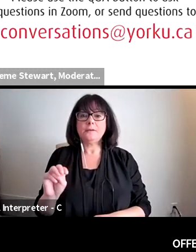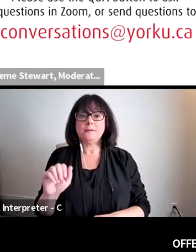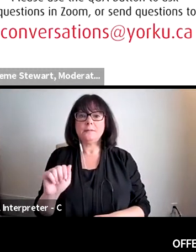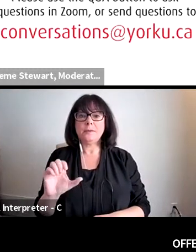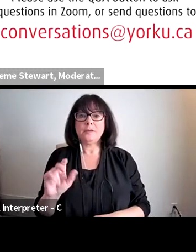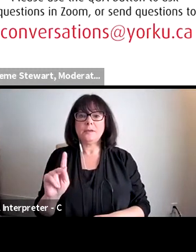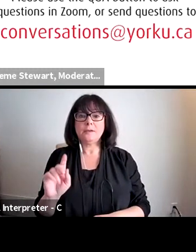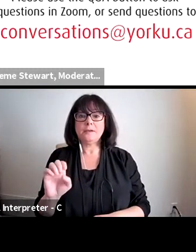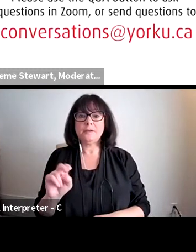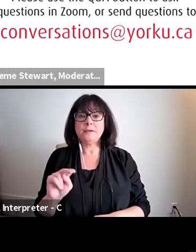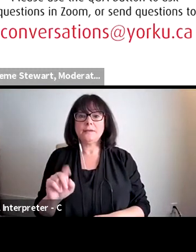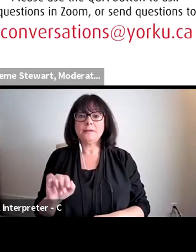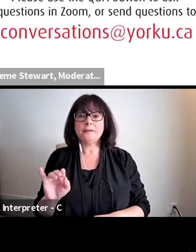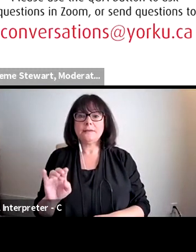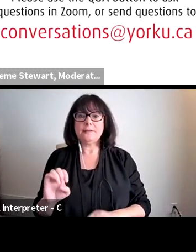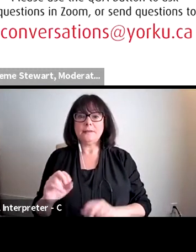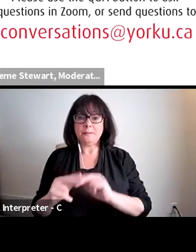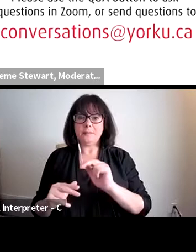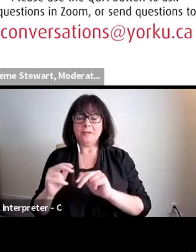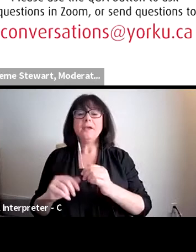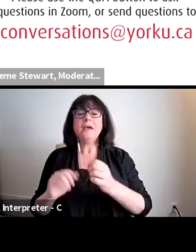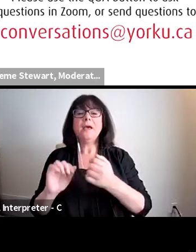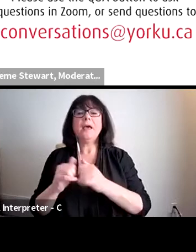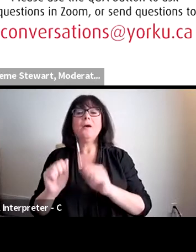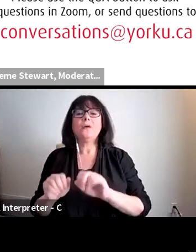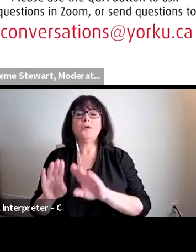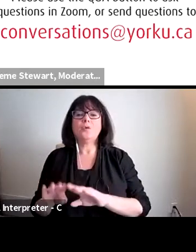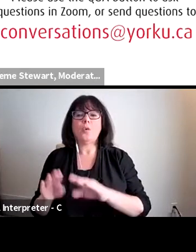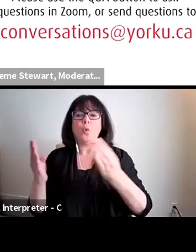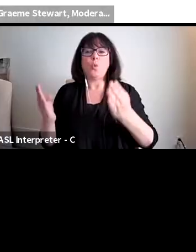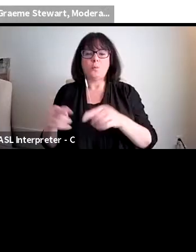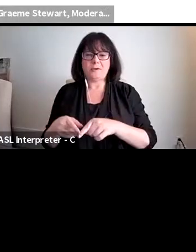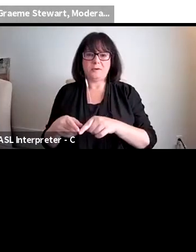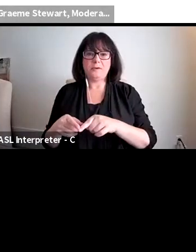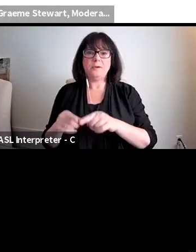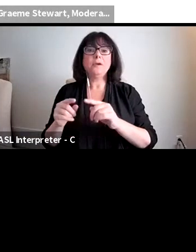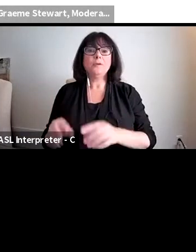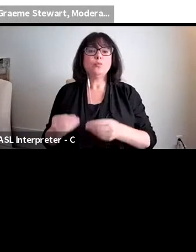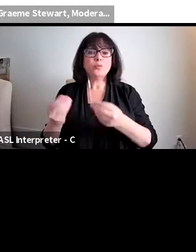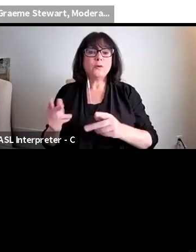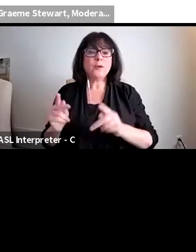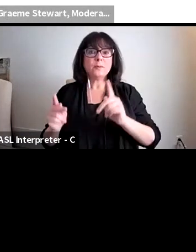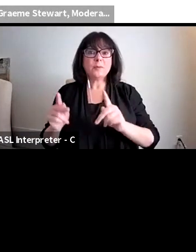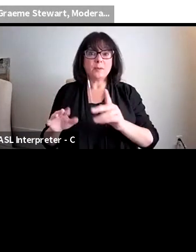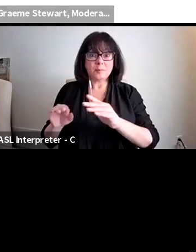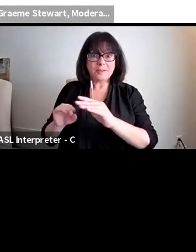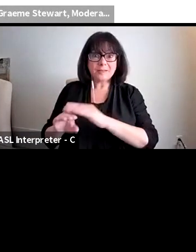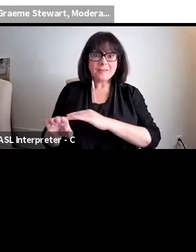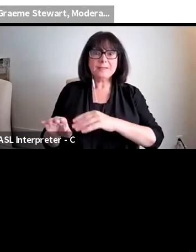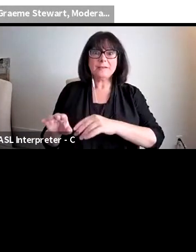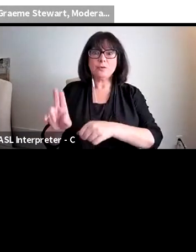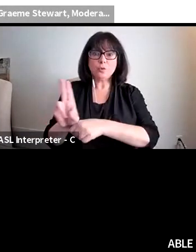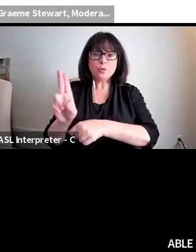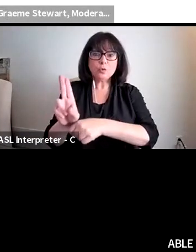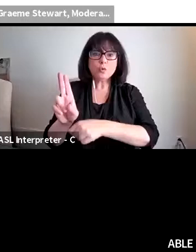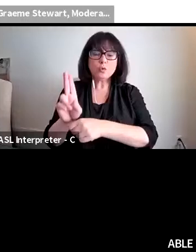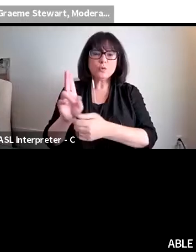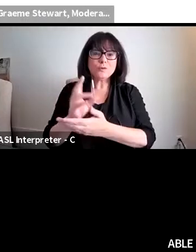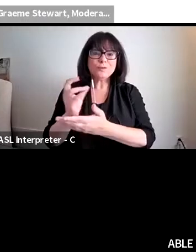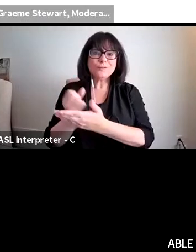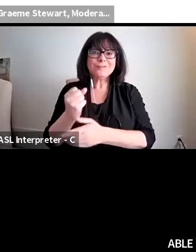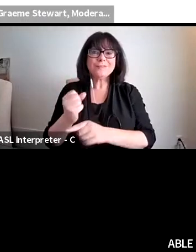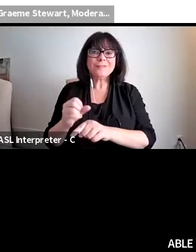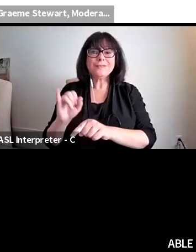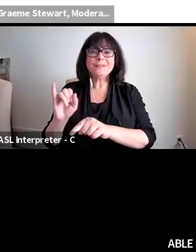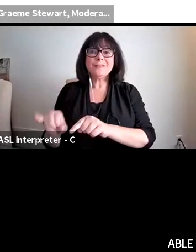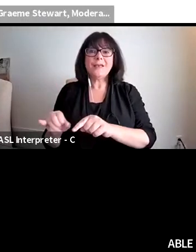on-campus recreation. It would be limited. It would be really by, students would have to make appointments